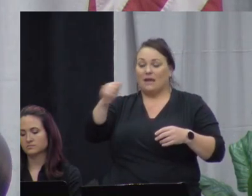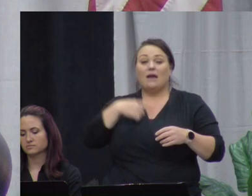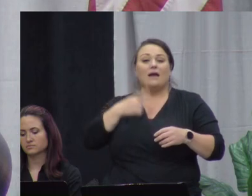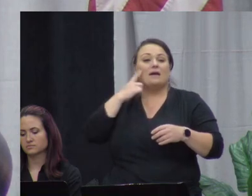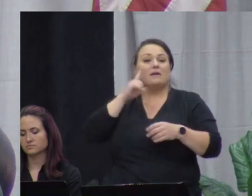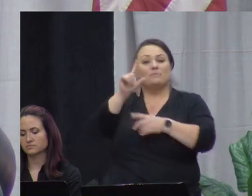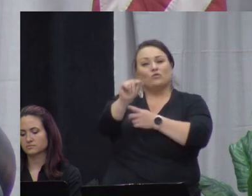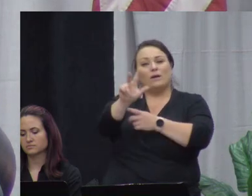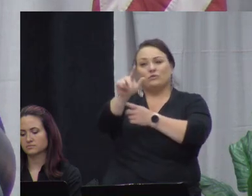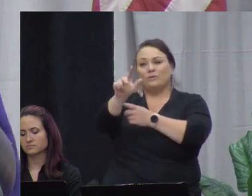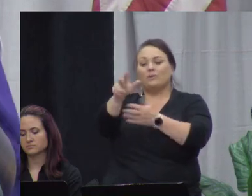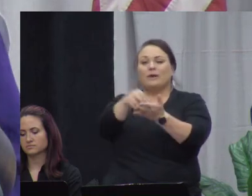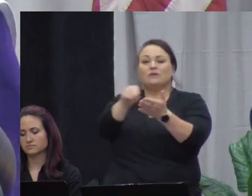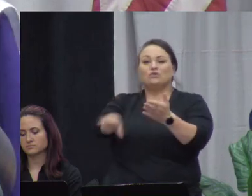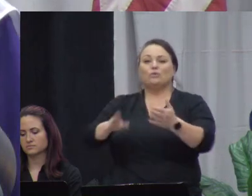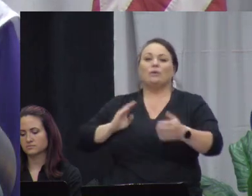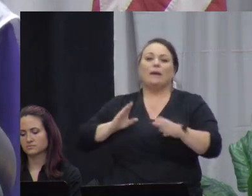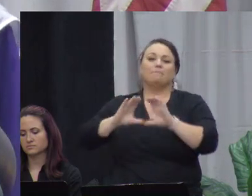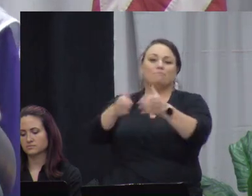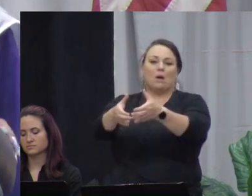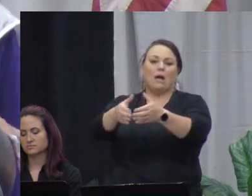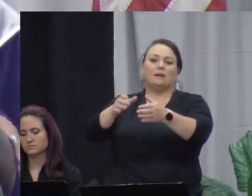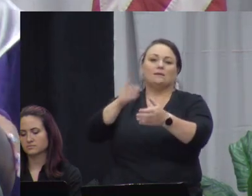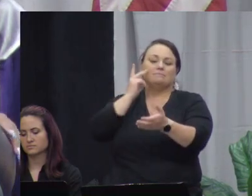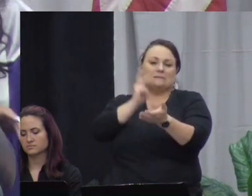body secretary.